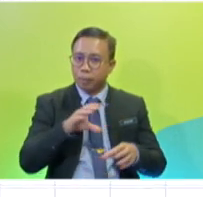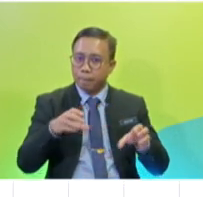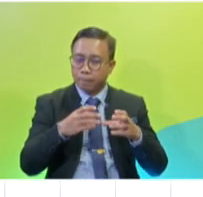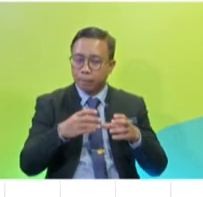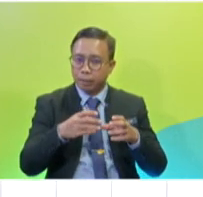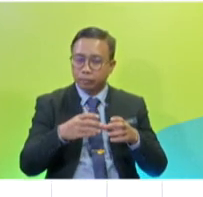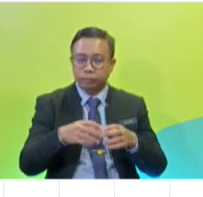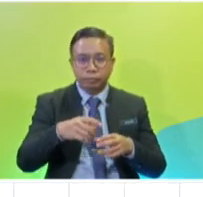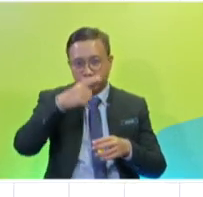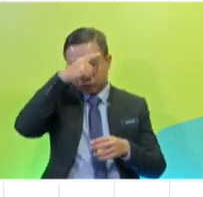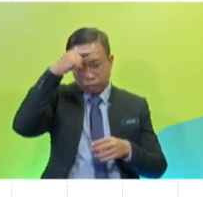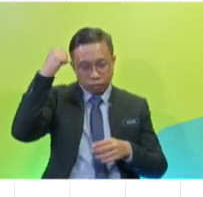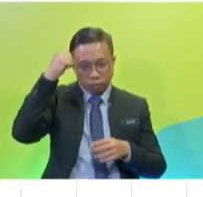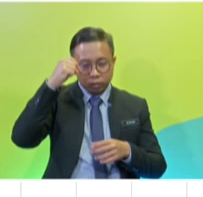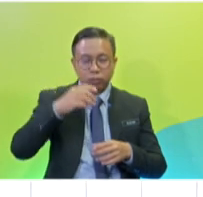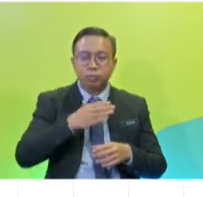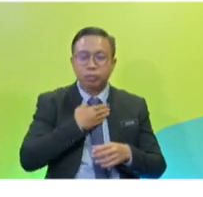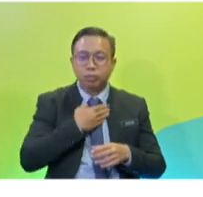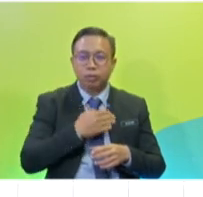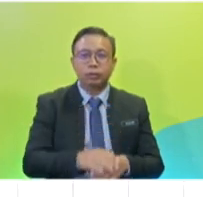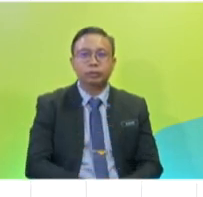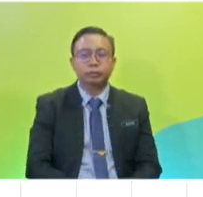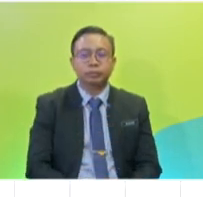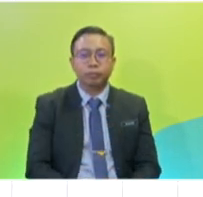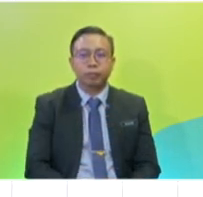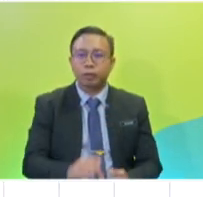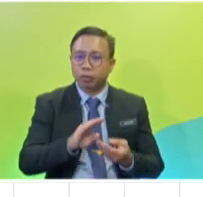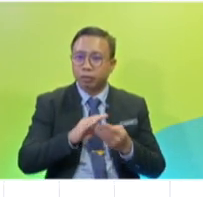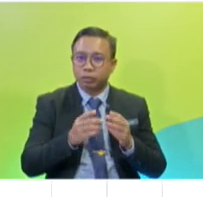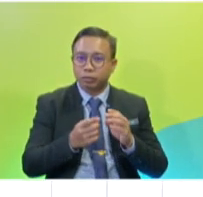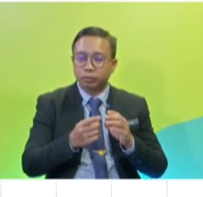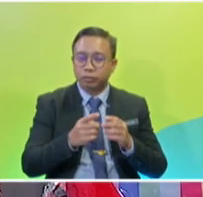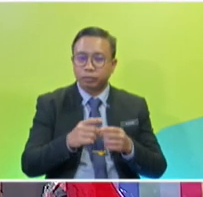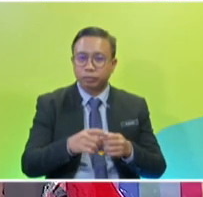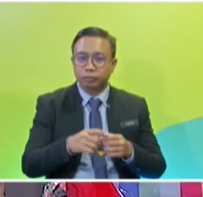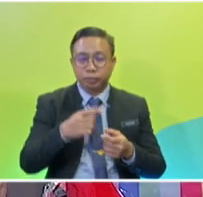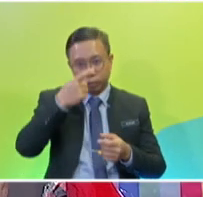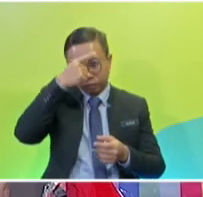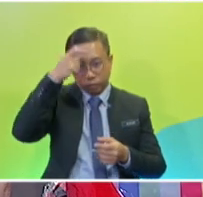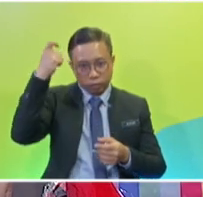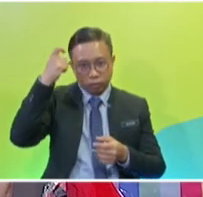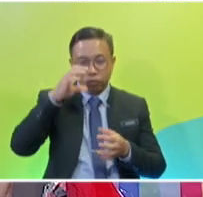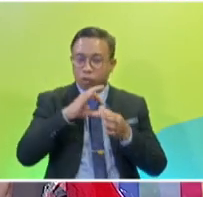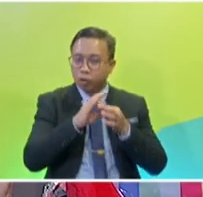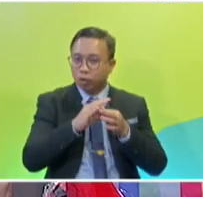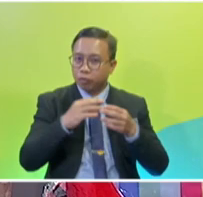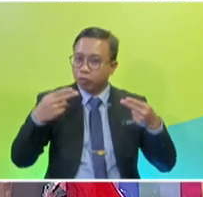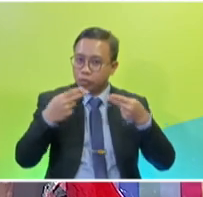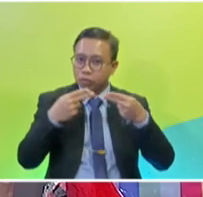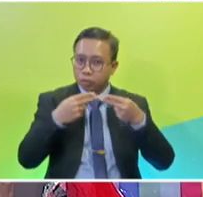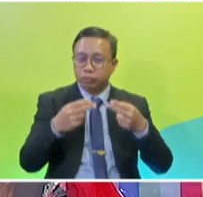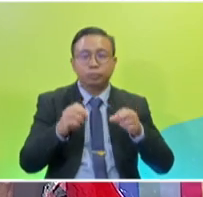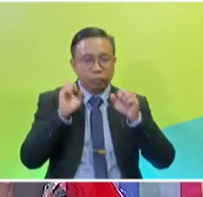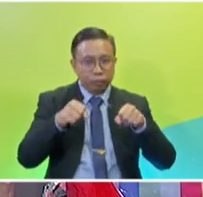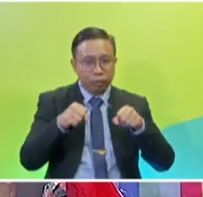because it's my best friend's birthday. Alright, jot down, guys. Because is another example of a conjunction. You can have